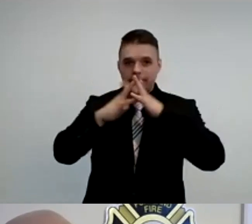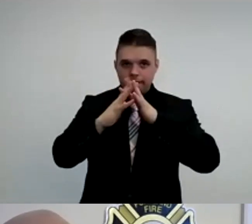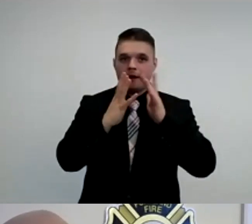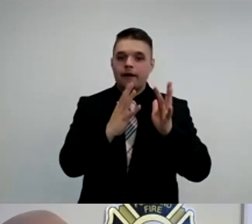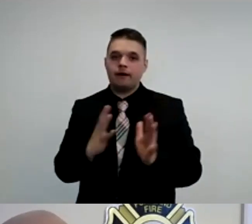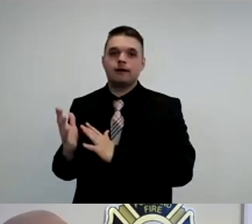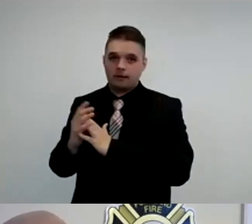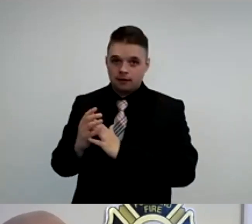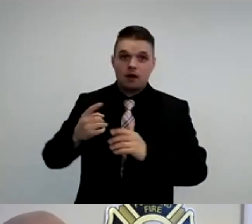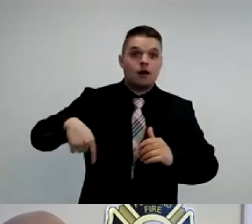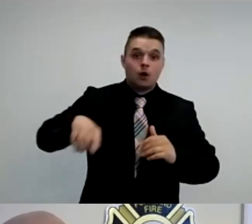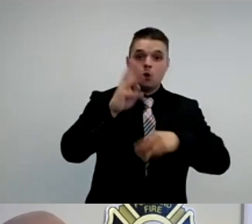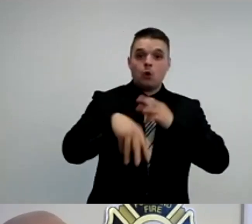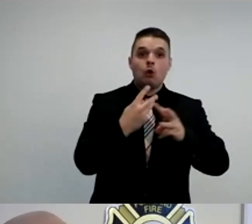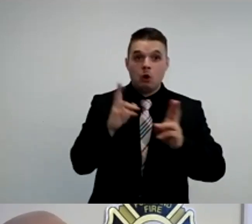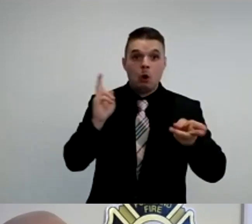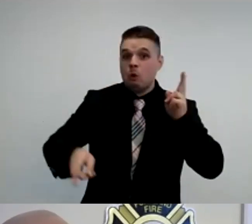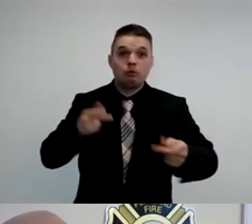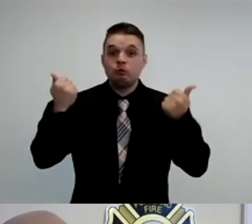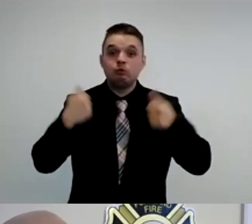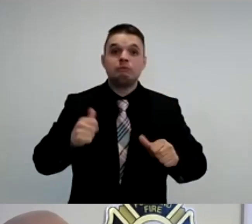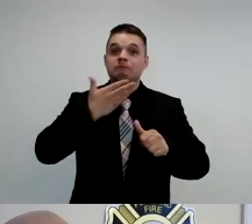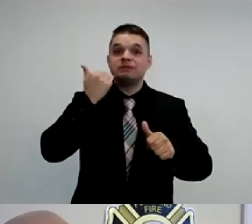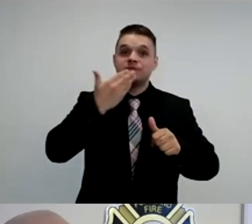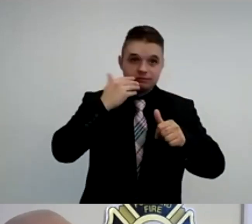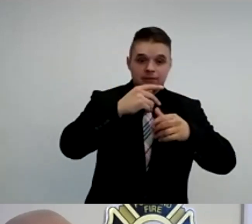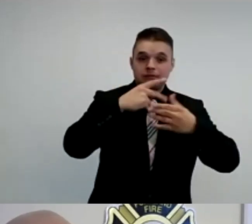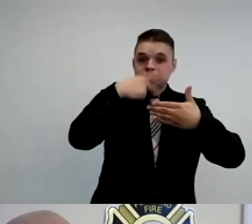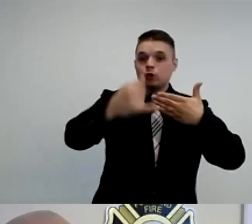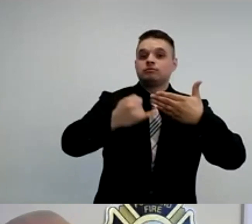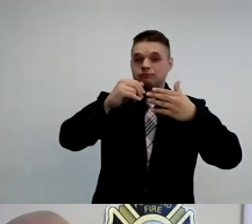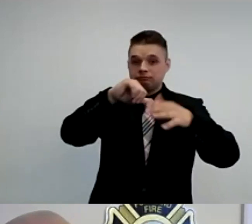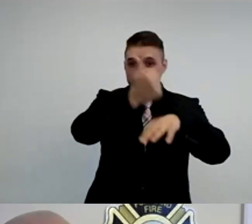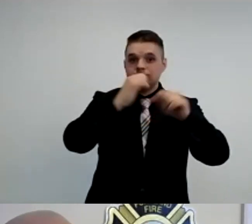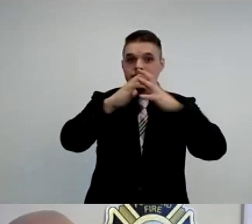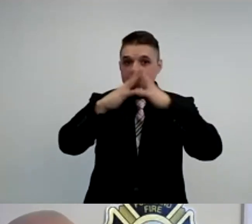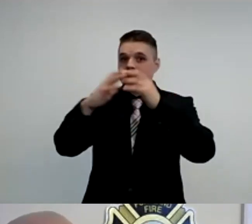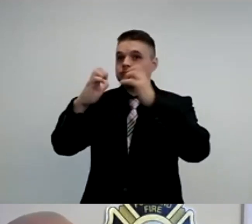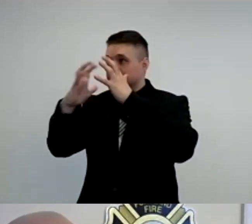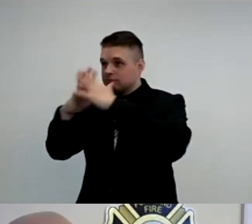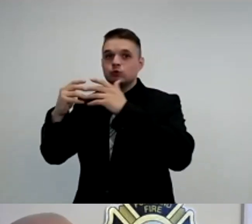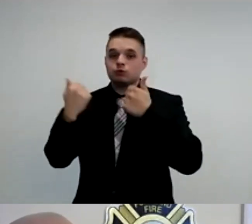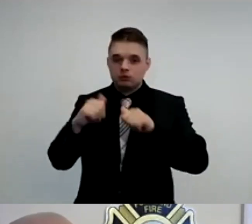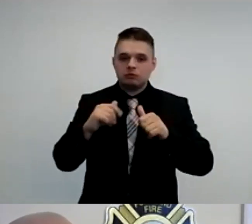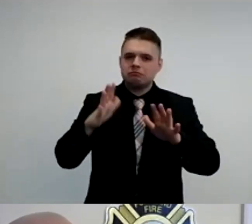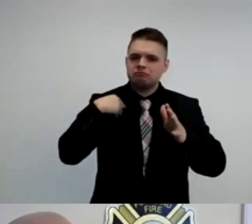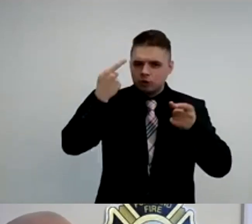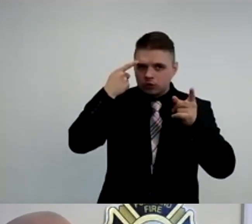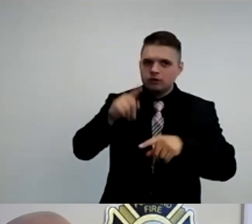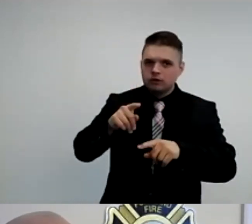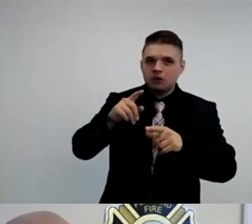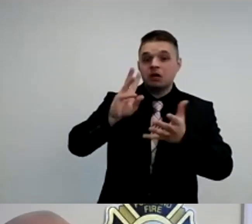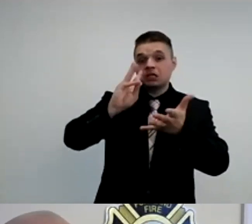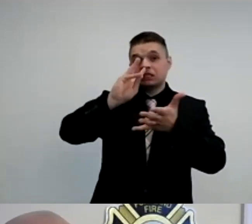hurrying with projects like this. We have agreed upon 6 to 12 hour intervals at